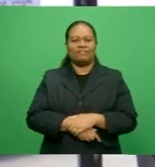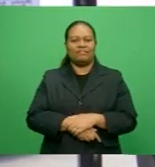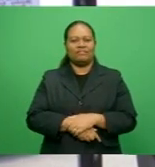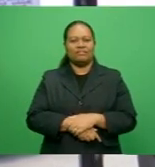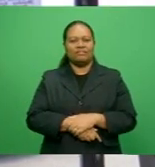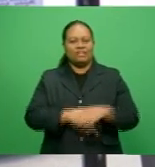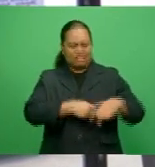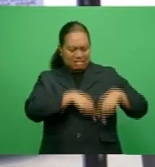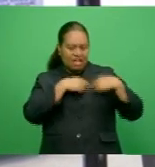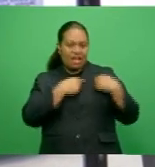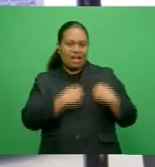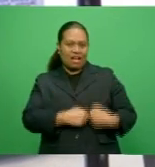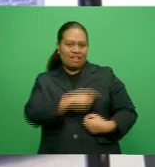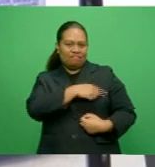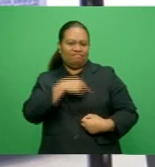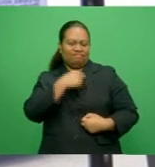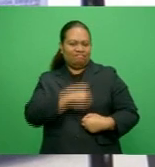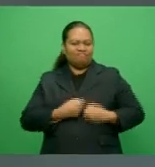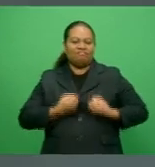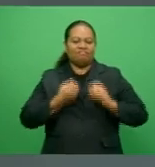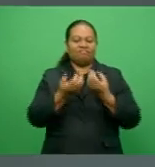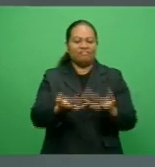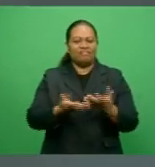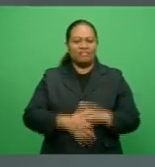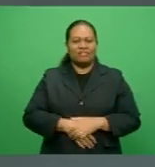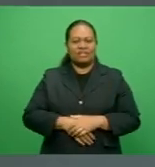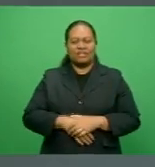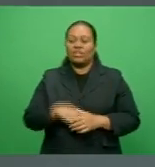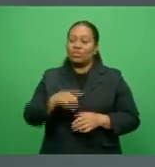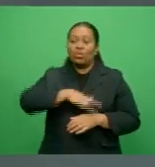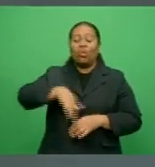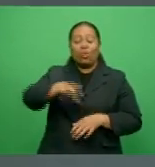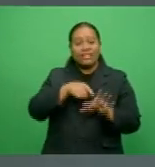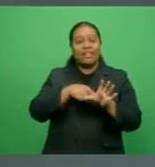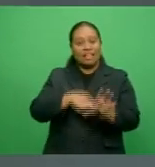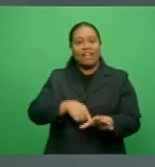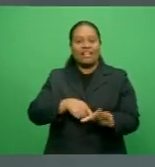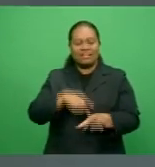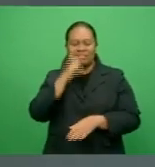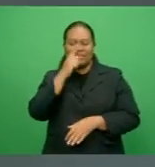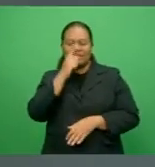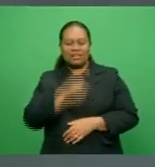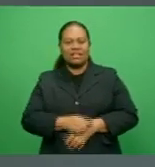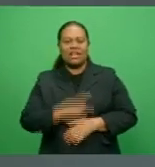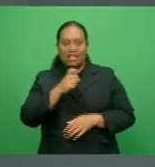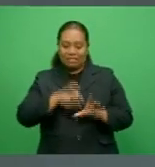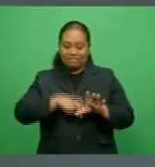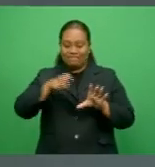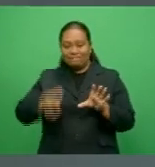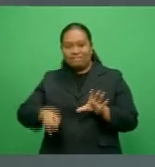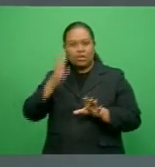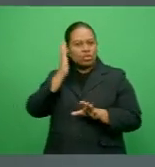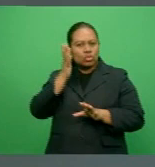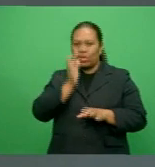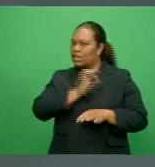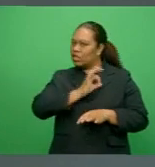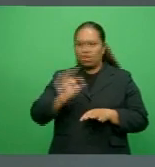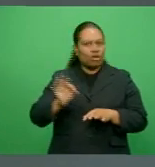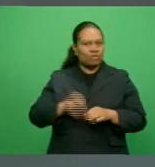in, and just to the young youths out there, that you dropping out of school, that's not your last